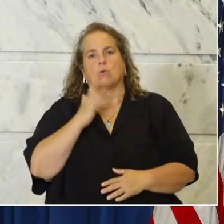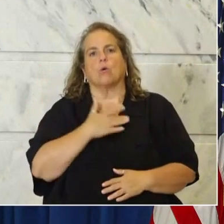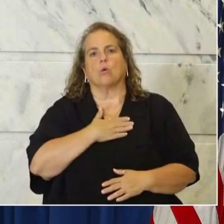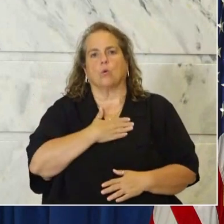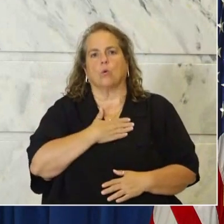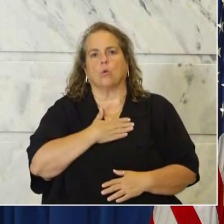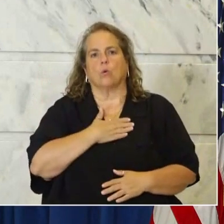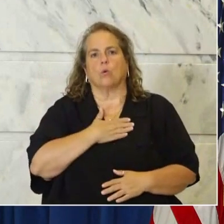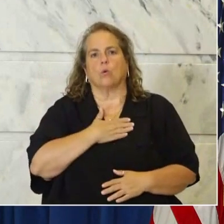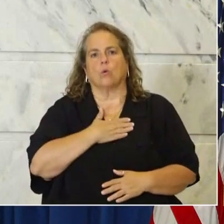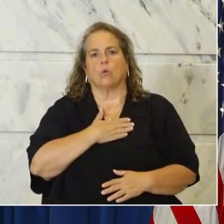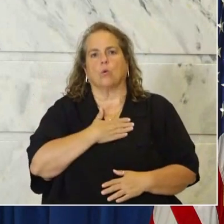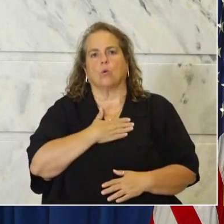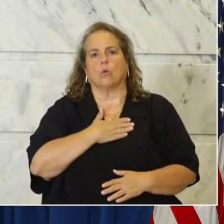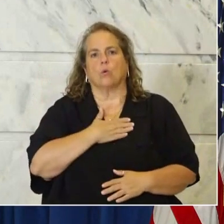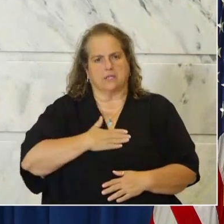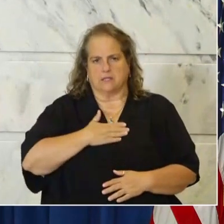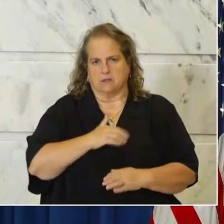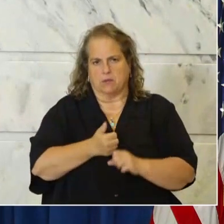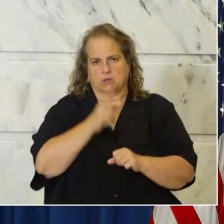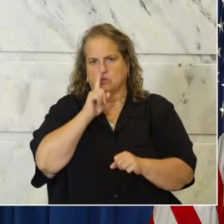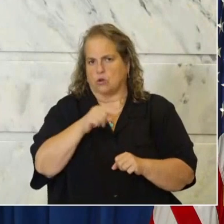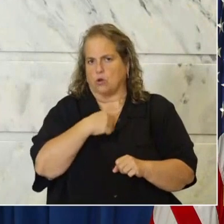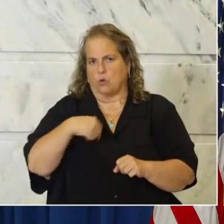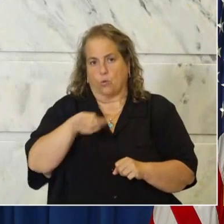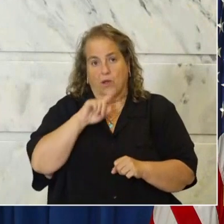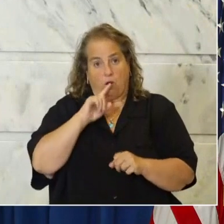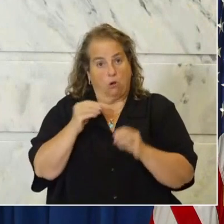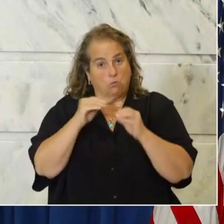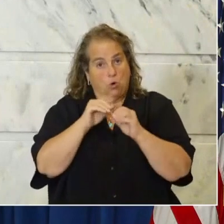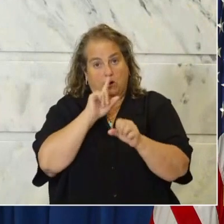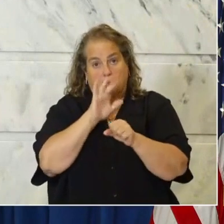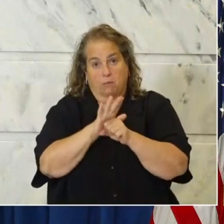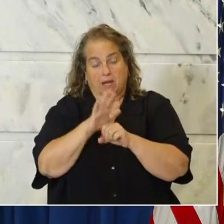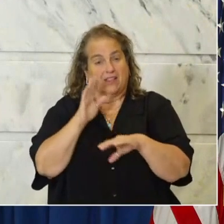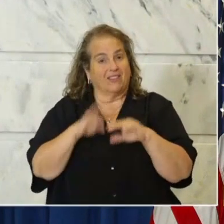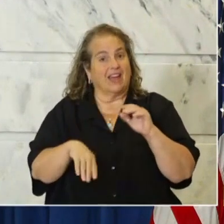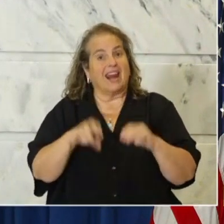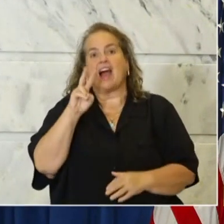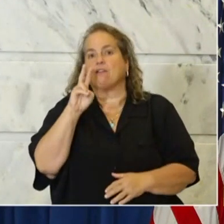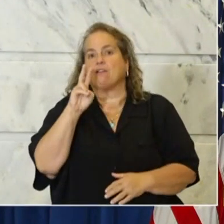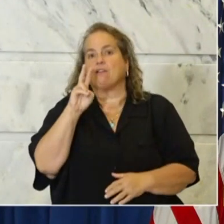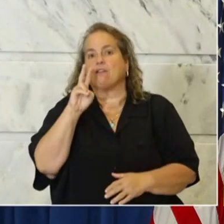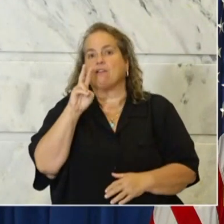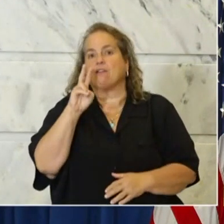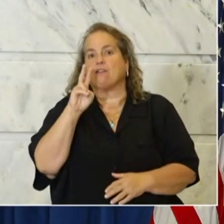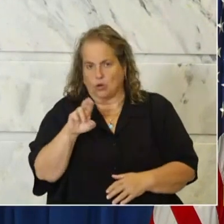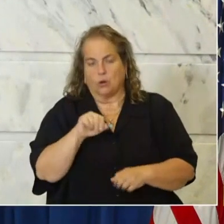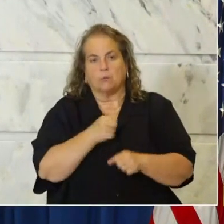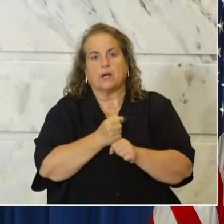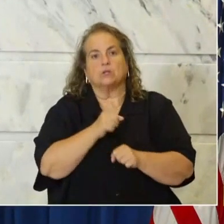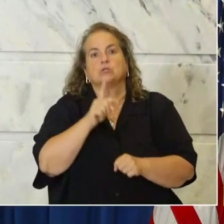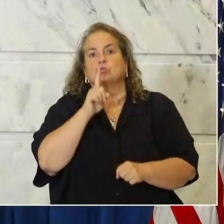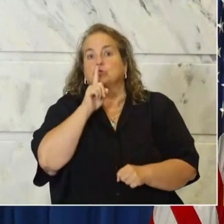sure that we are more committed than ever. Let's make sure that we are not